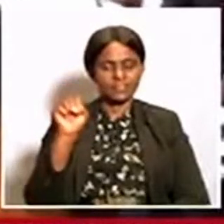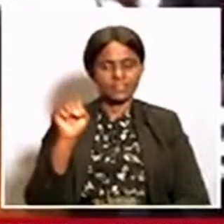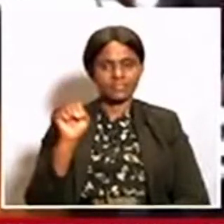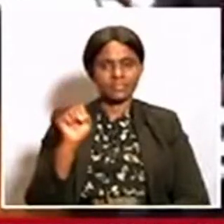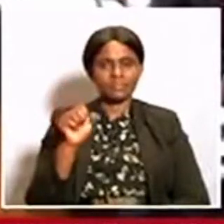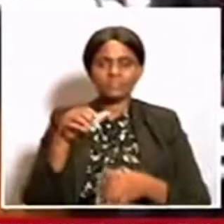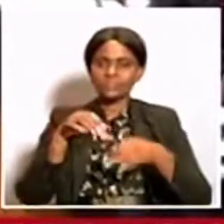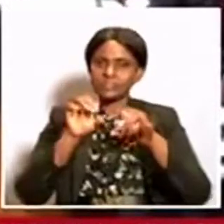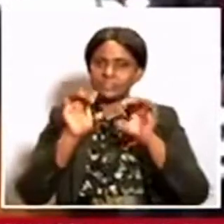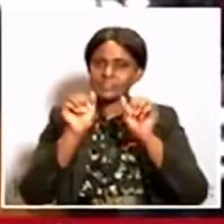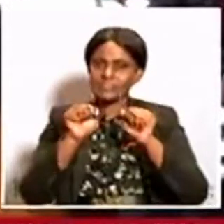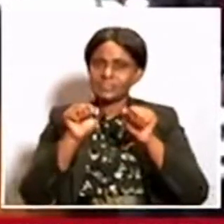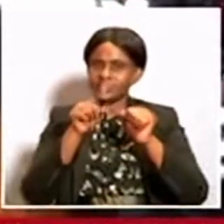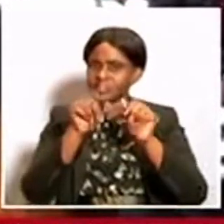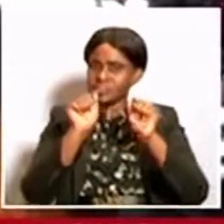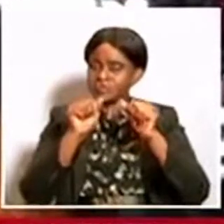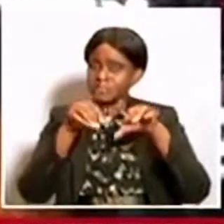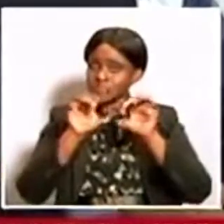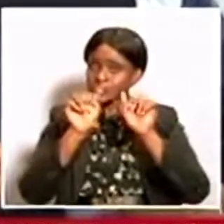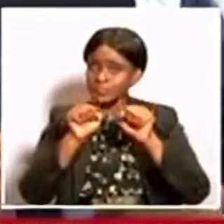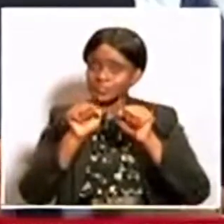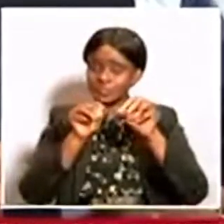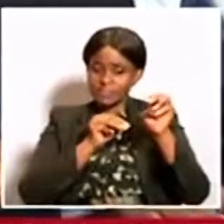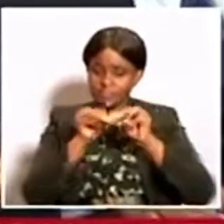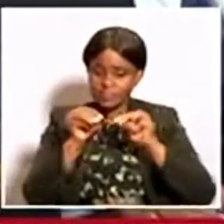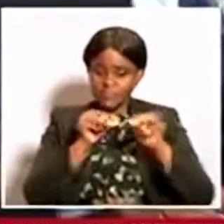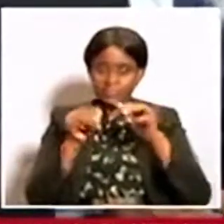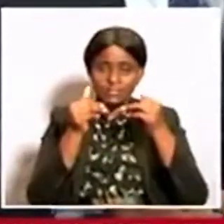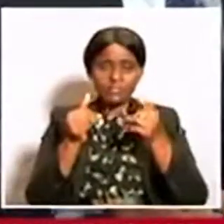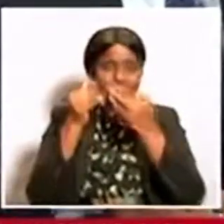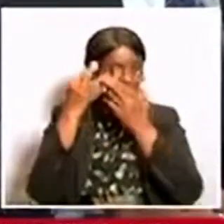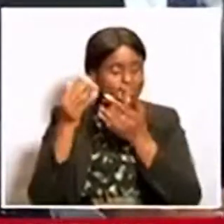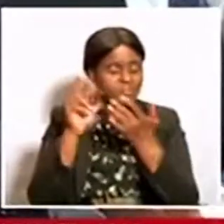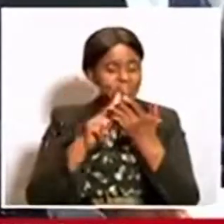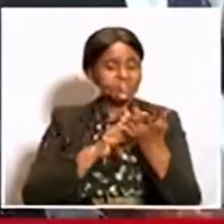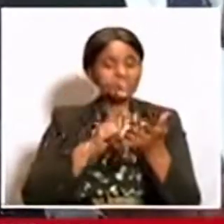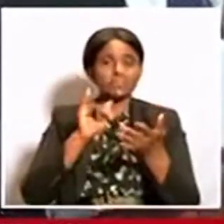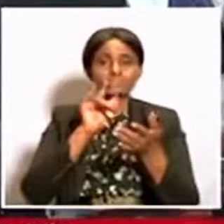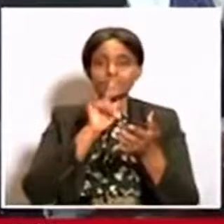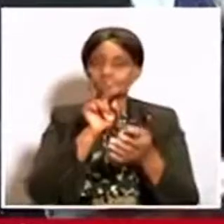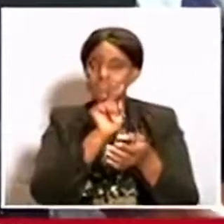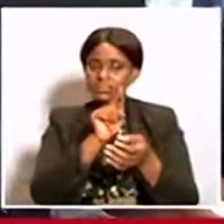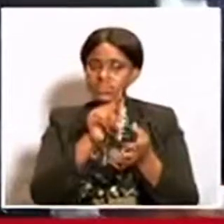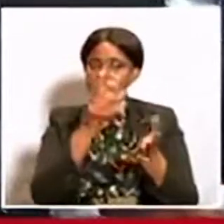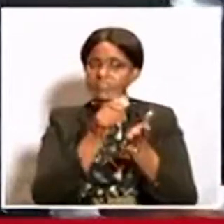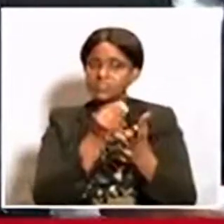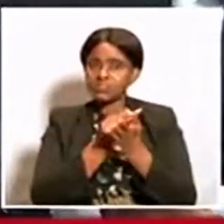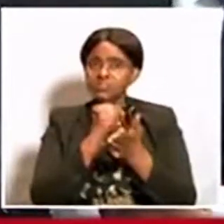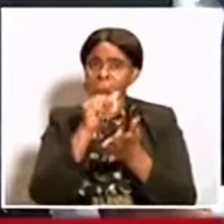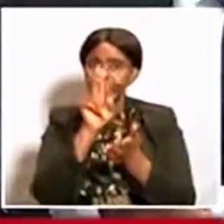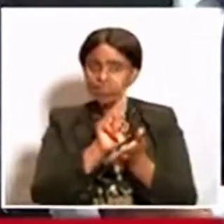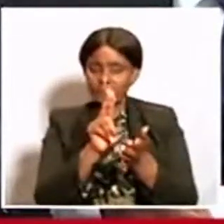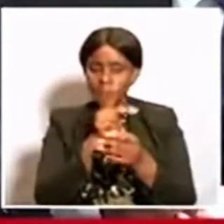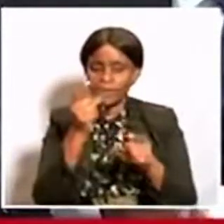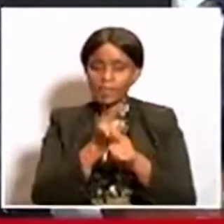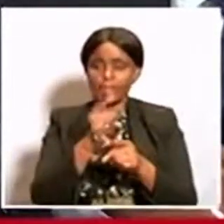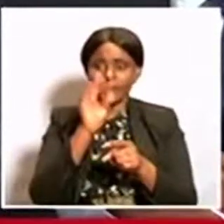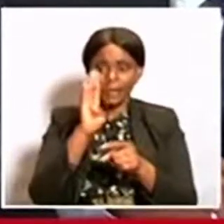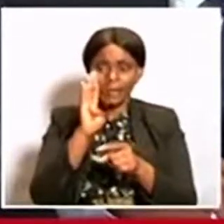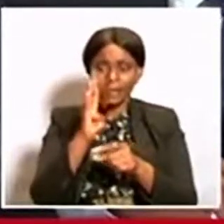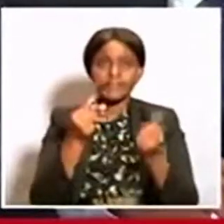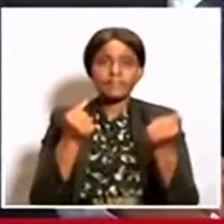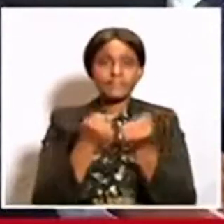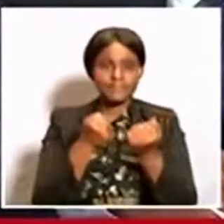Please go ahead. Okay. Management wishes to report that the unspent funds from the bursaries